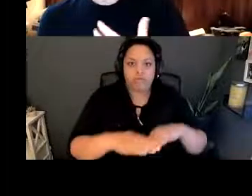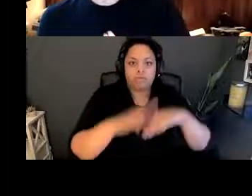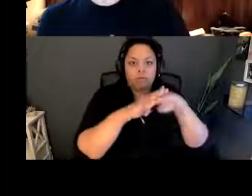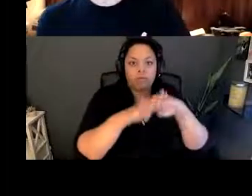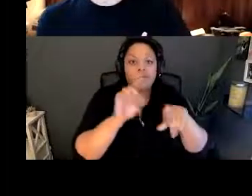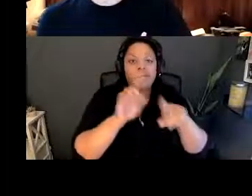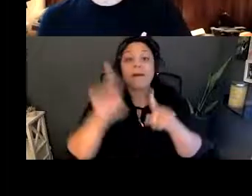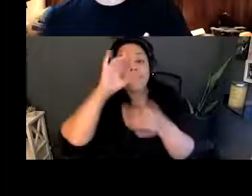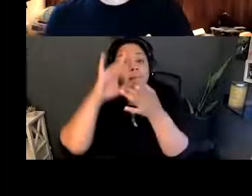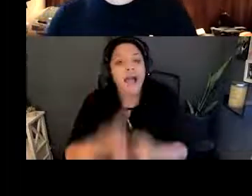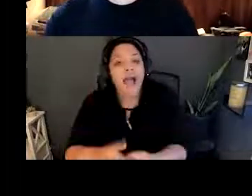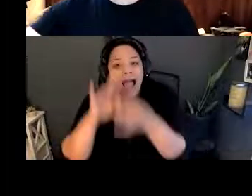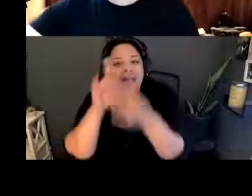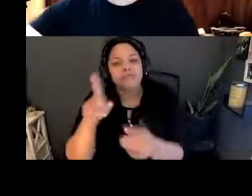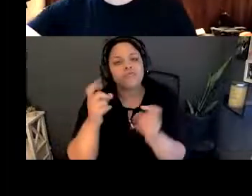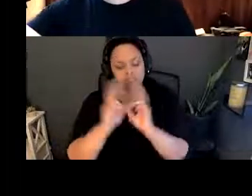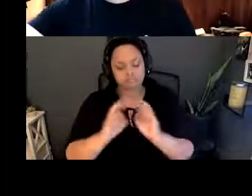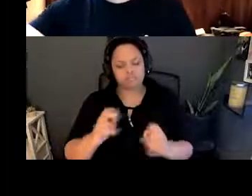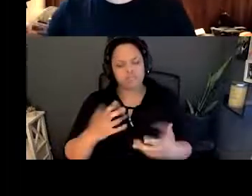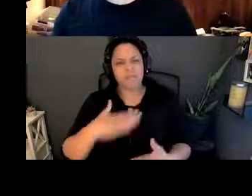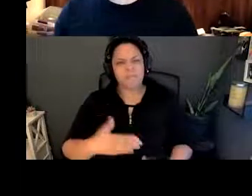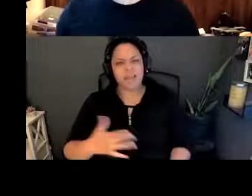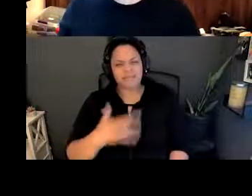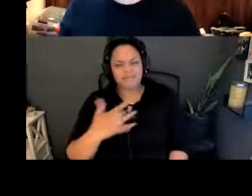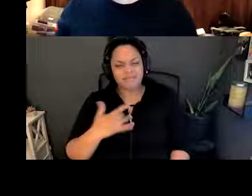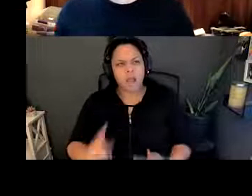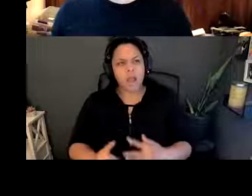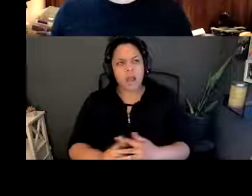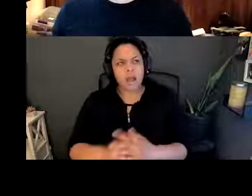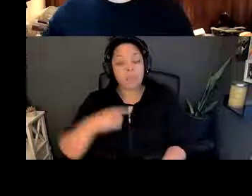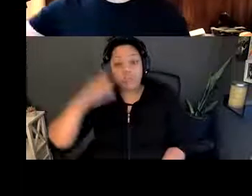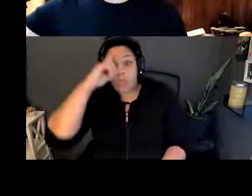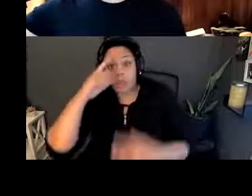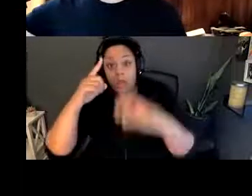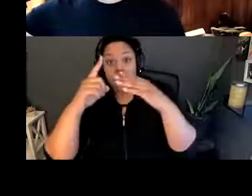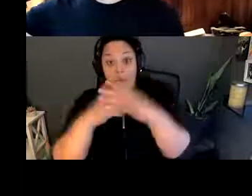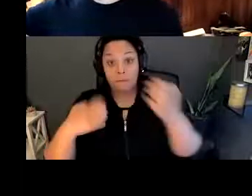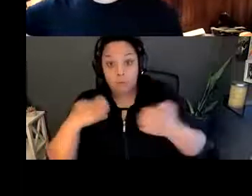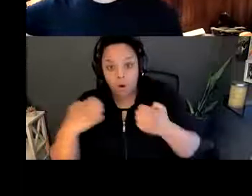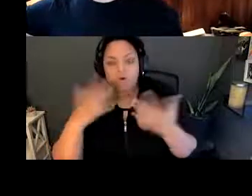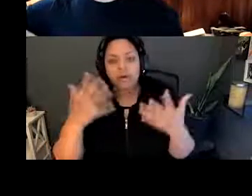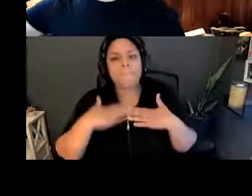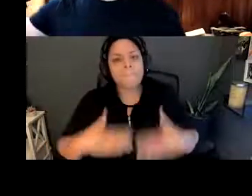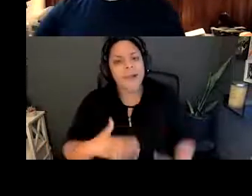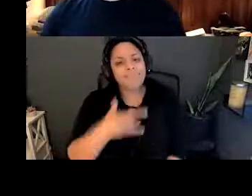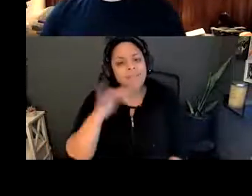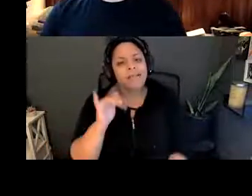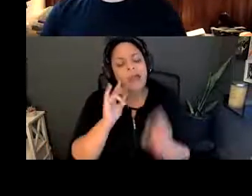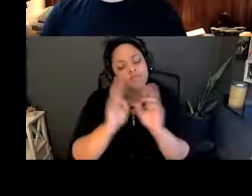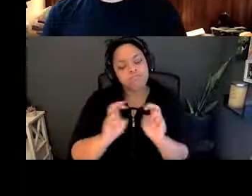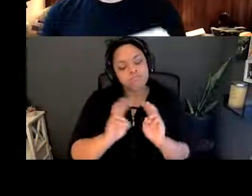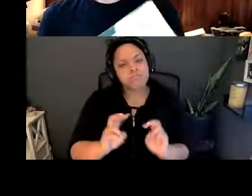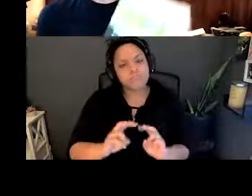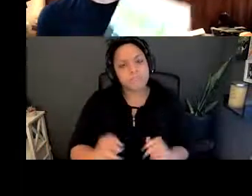to the bodily felt sensations that arise with that emotion. Now, that being said, there are things like